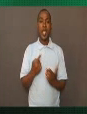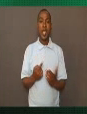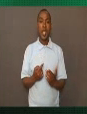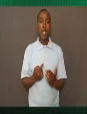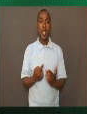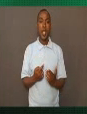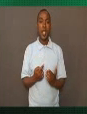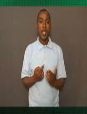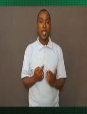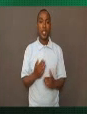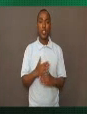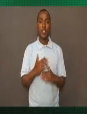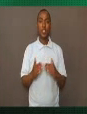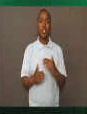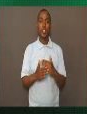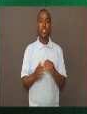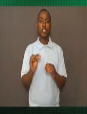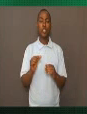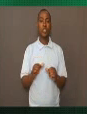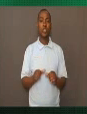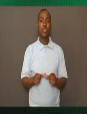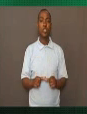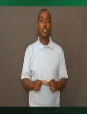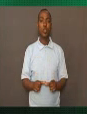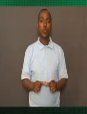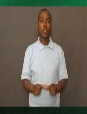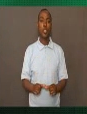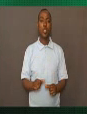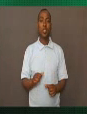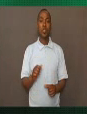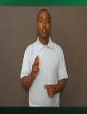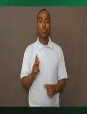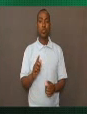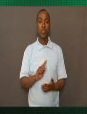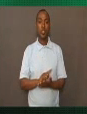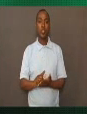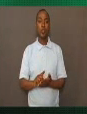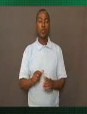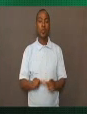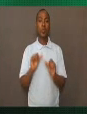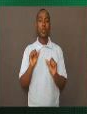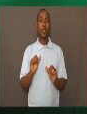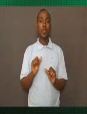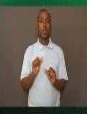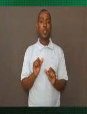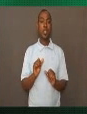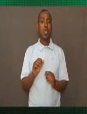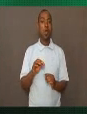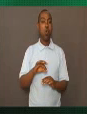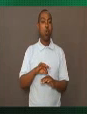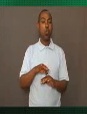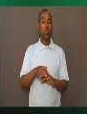a few weeks, and if treatment is not received, the sores